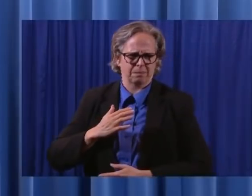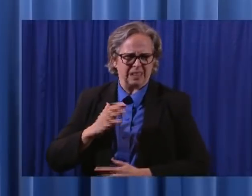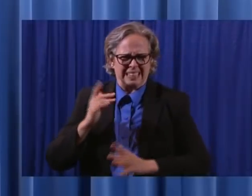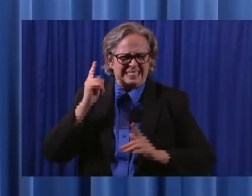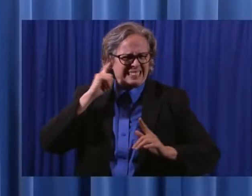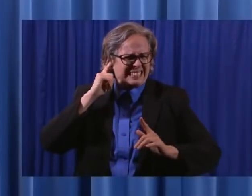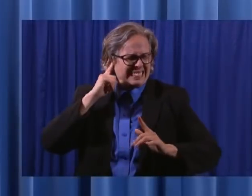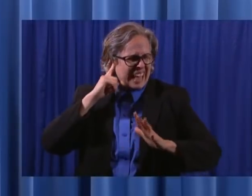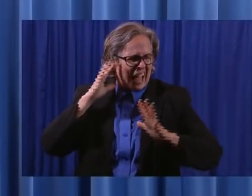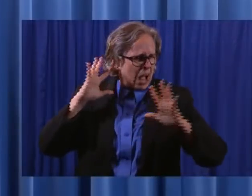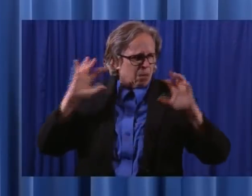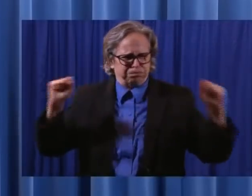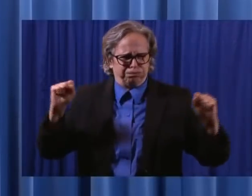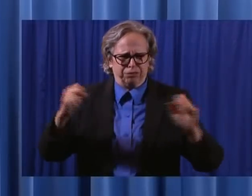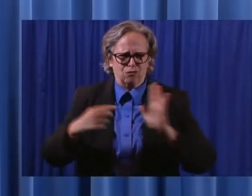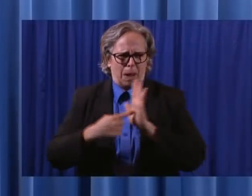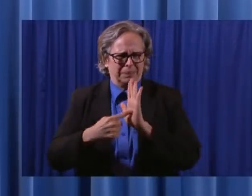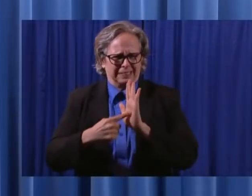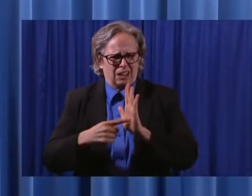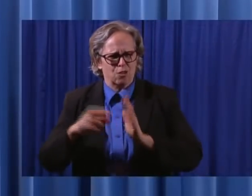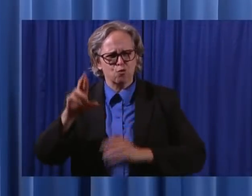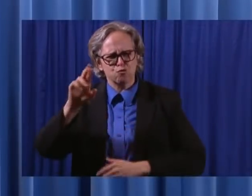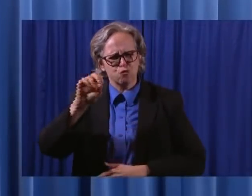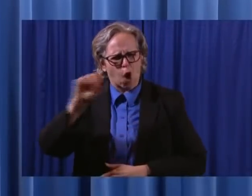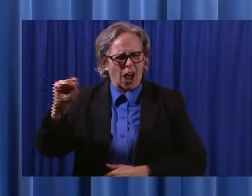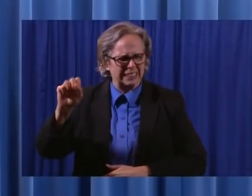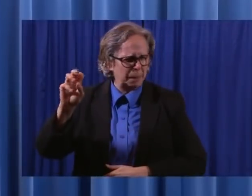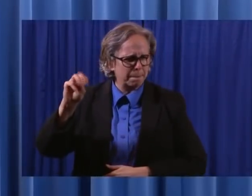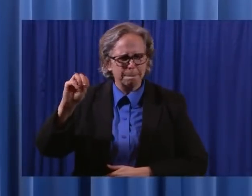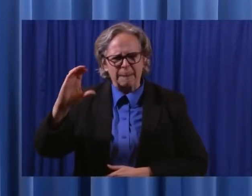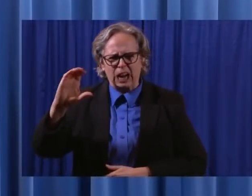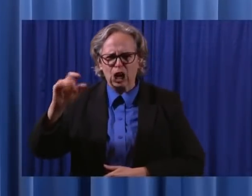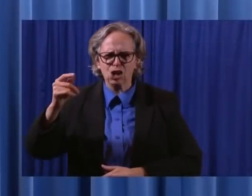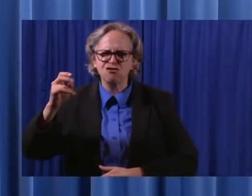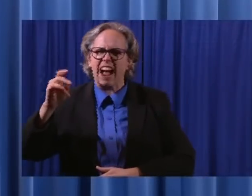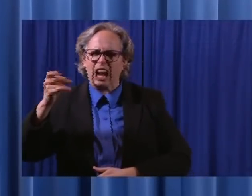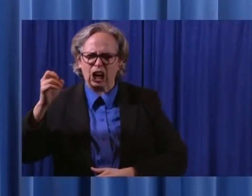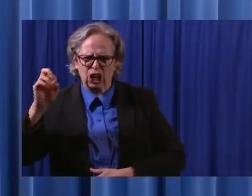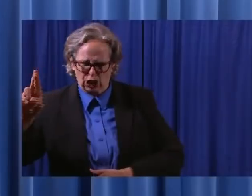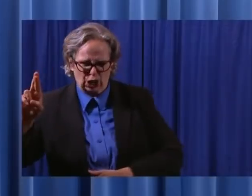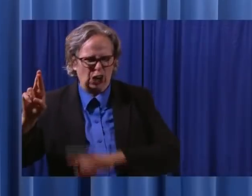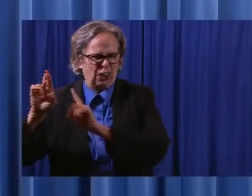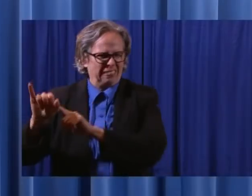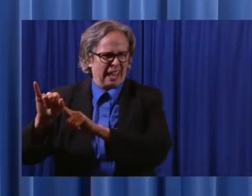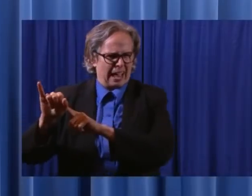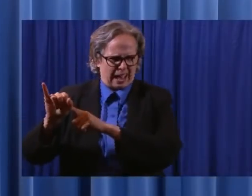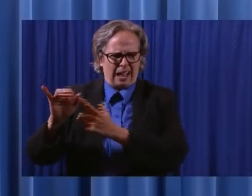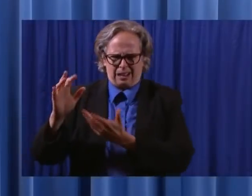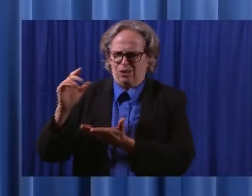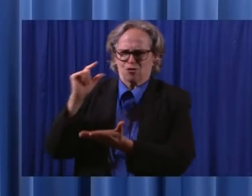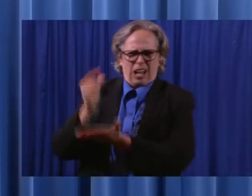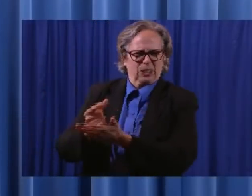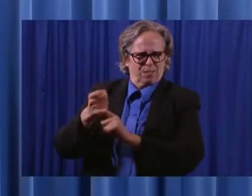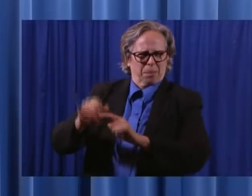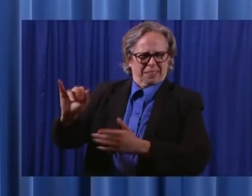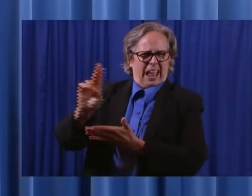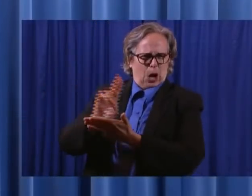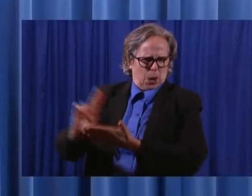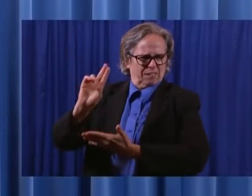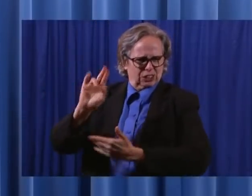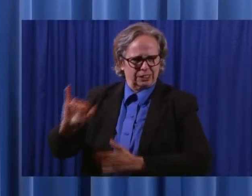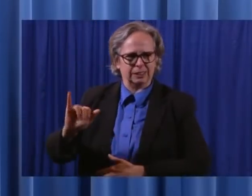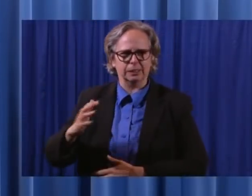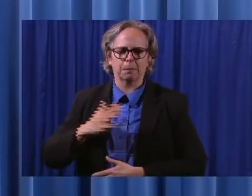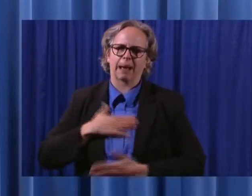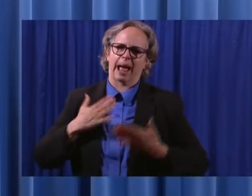Rep Ross McGregor, is a graduate, as is my good friend Nino Vitale. So we're